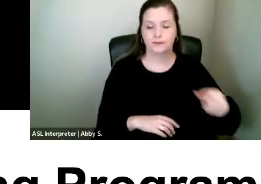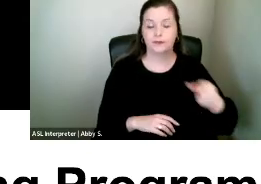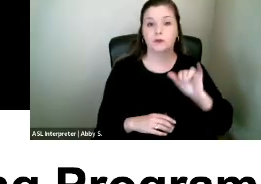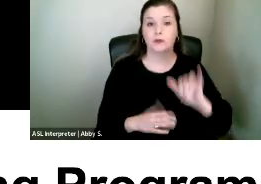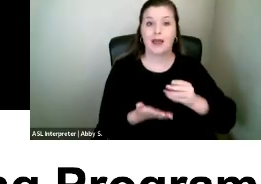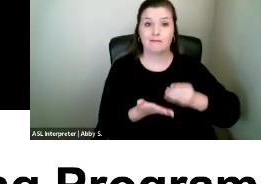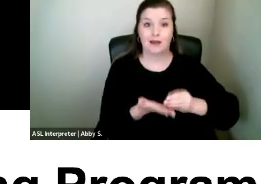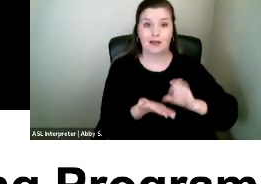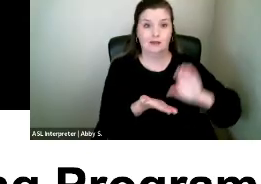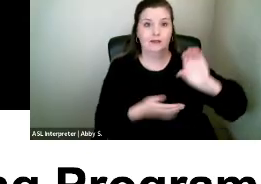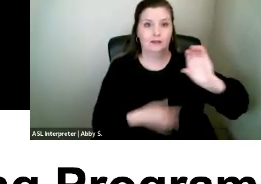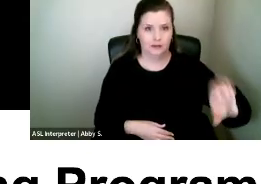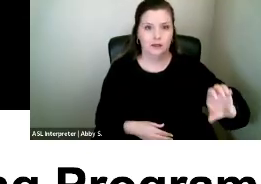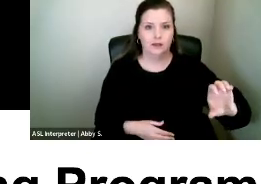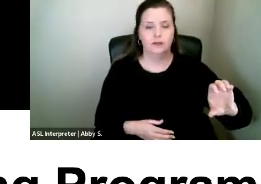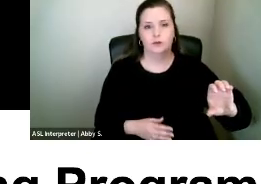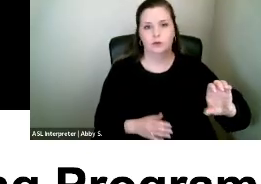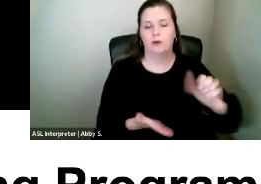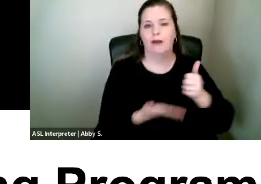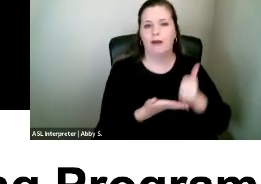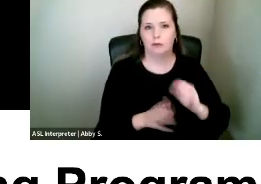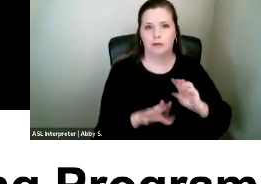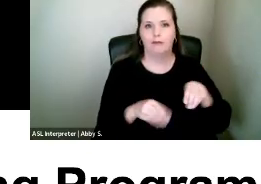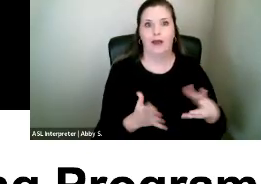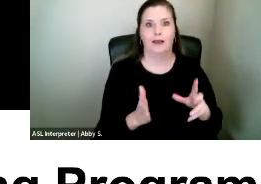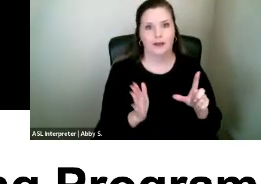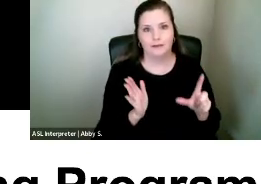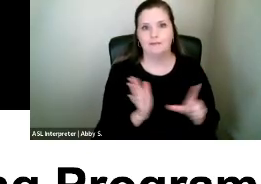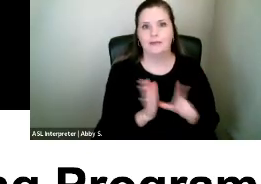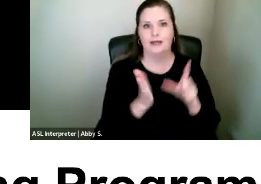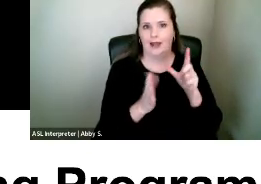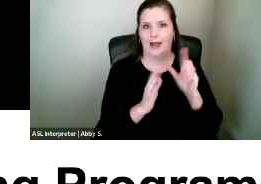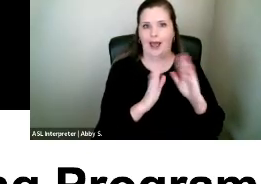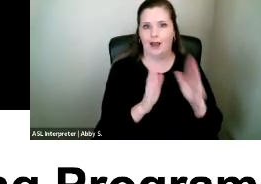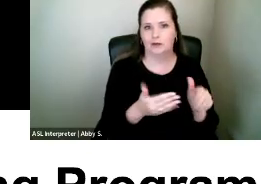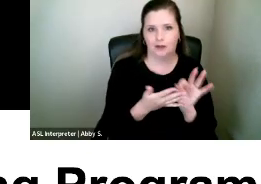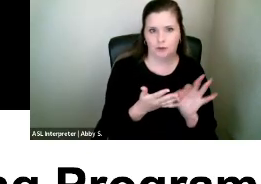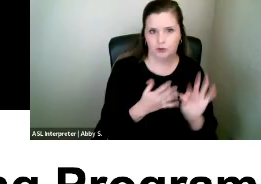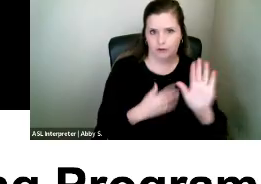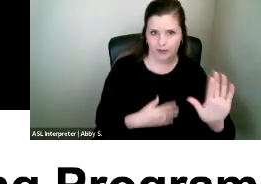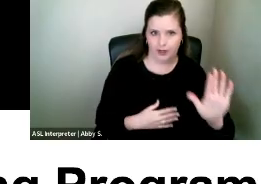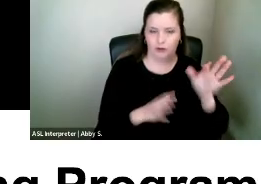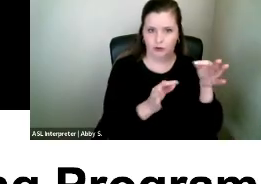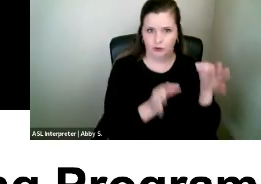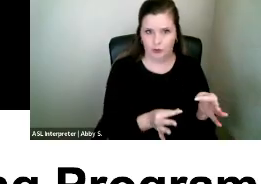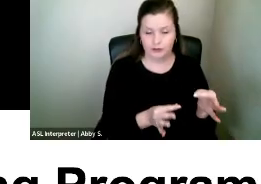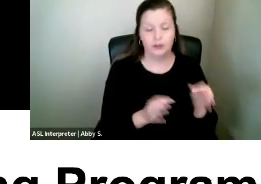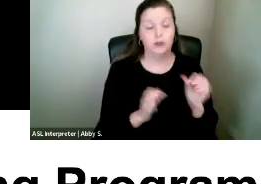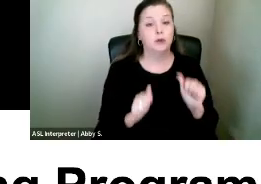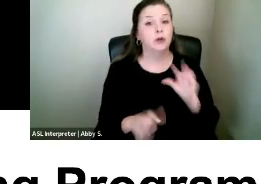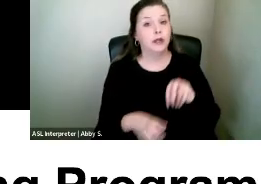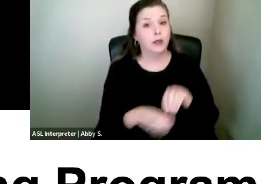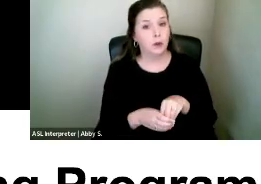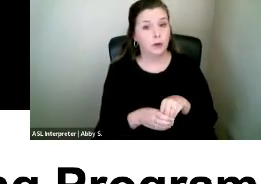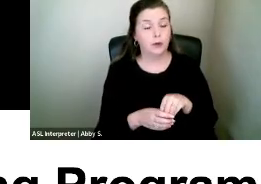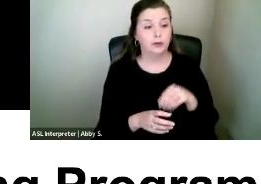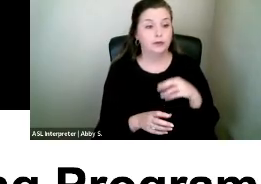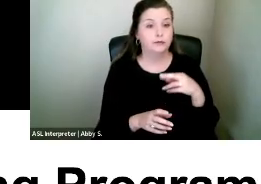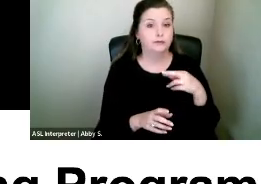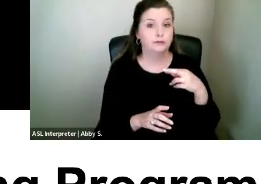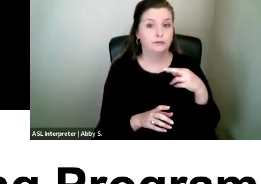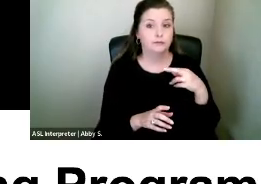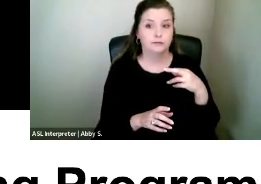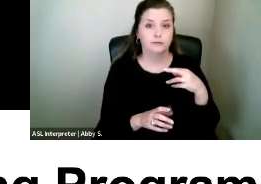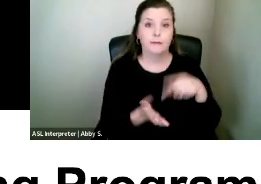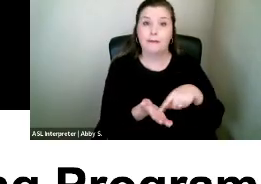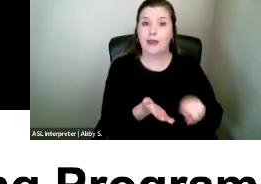will aid to assist immediate housing options of their choice. And this could include the cost of staying